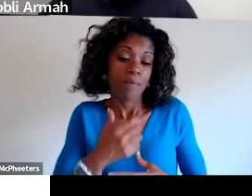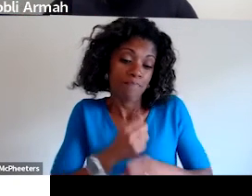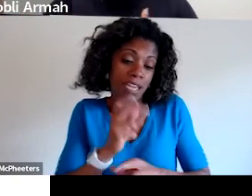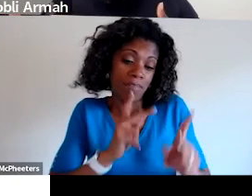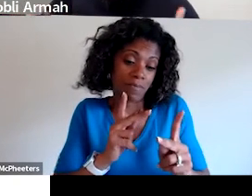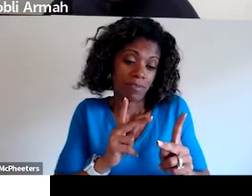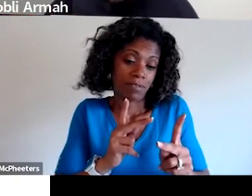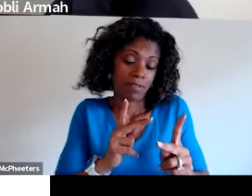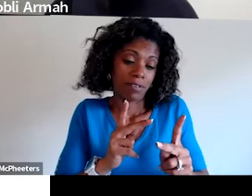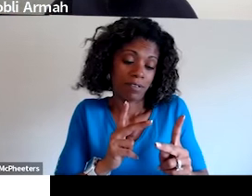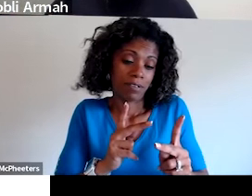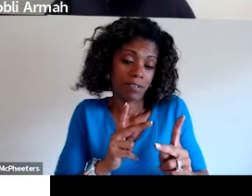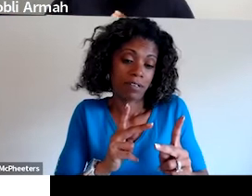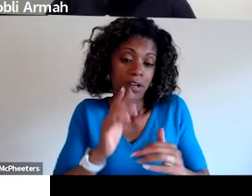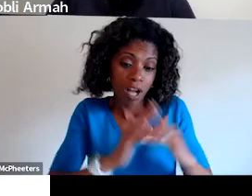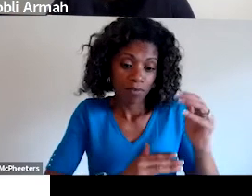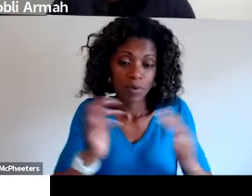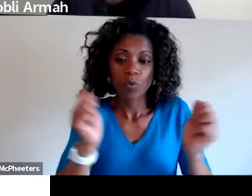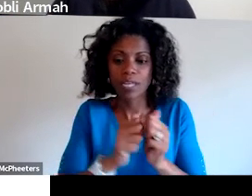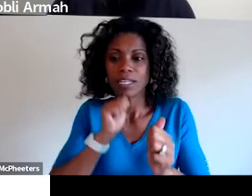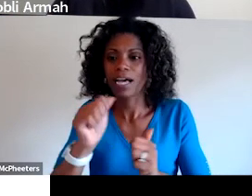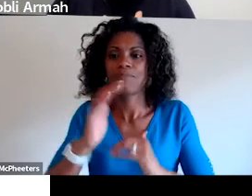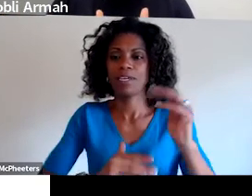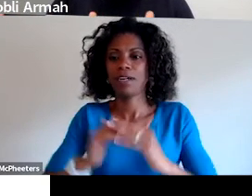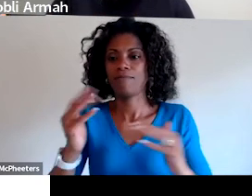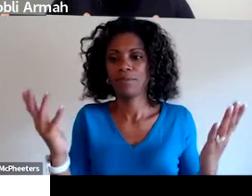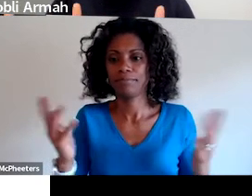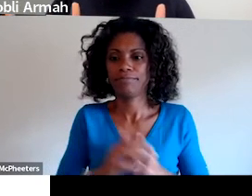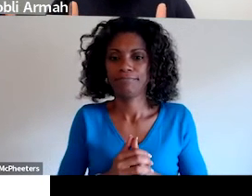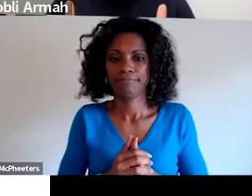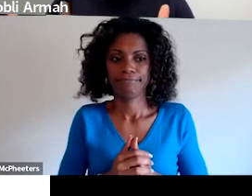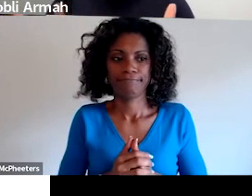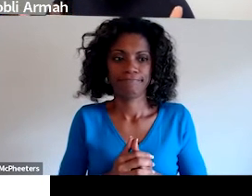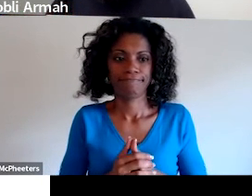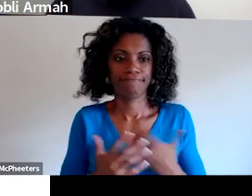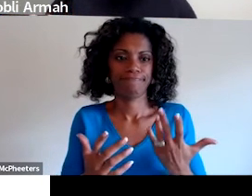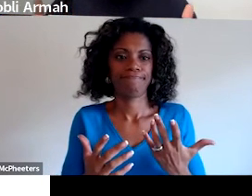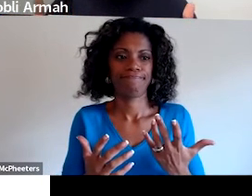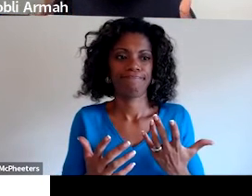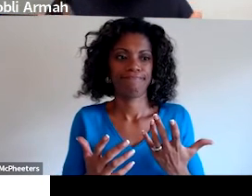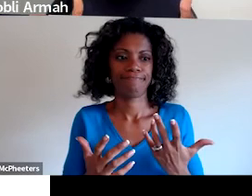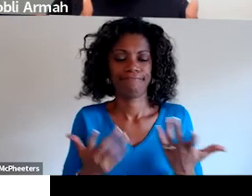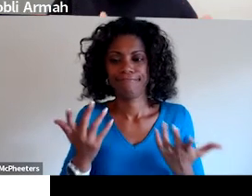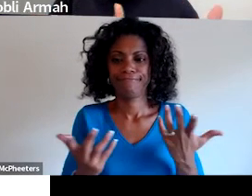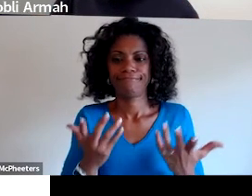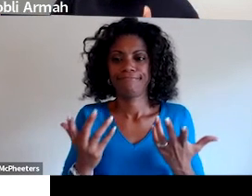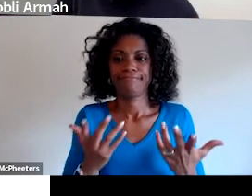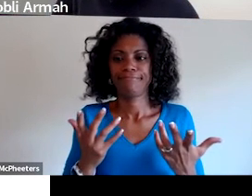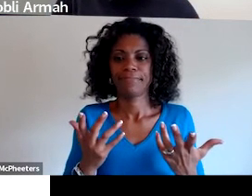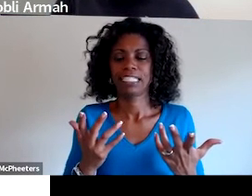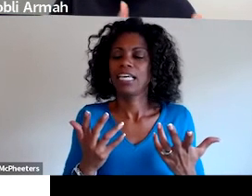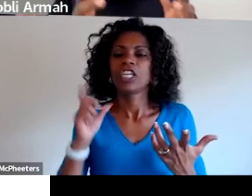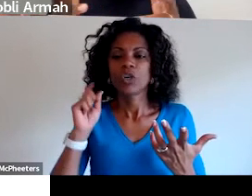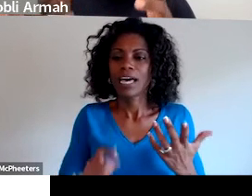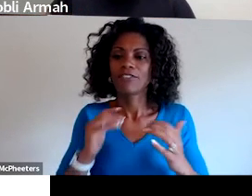the CEO or whoever contracts us will be like, well, how do we get buy-in? And it's like buy-in, like this is mission critical